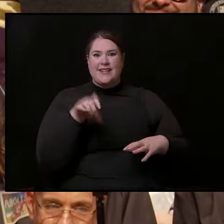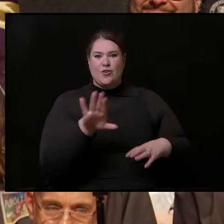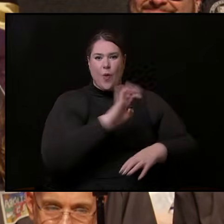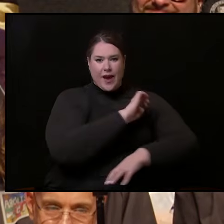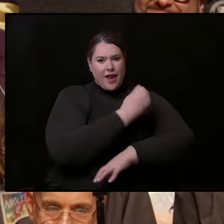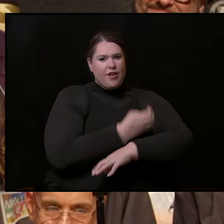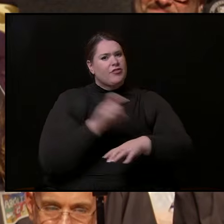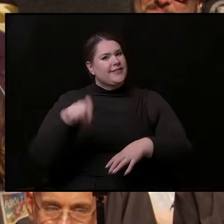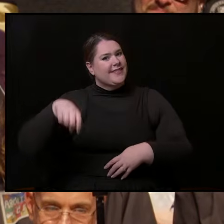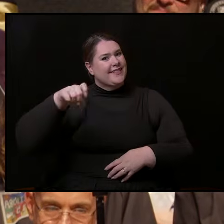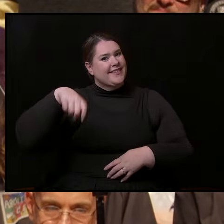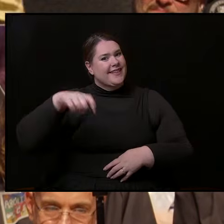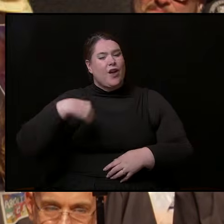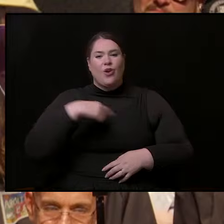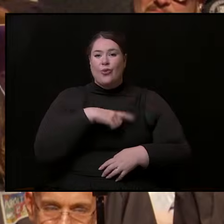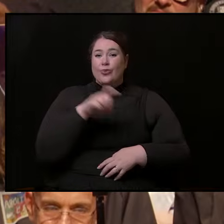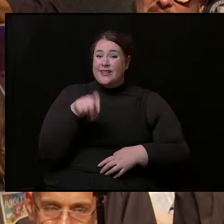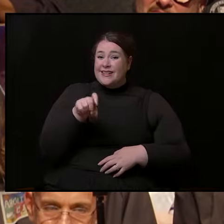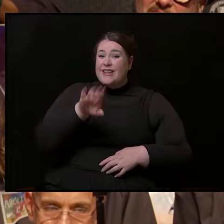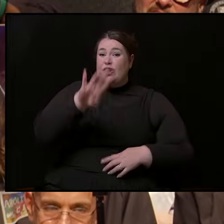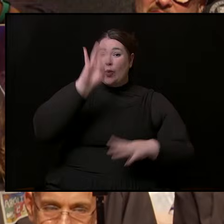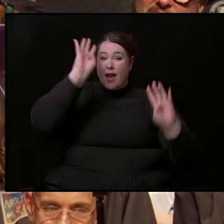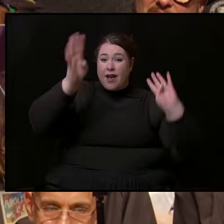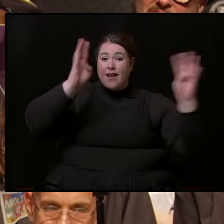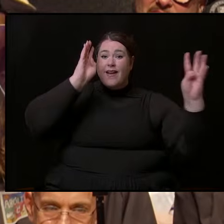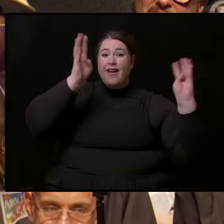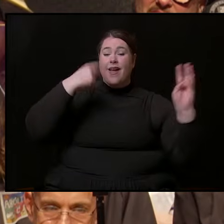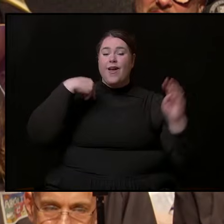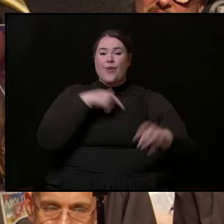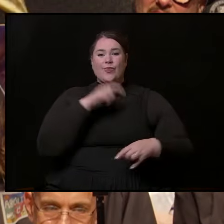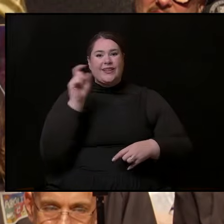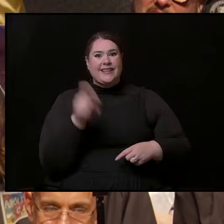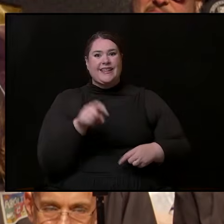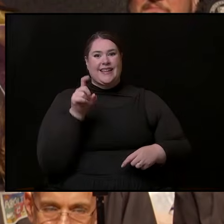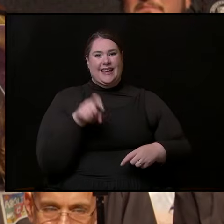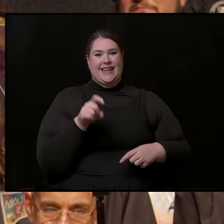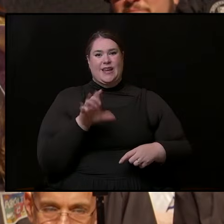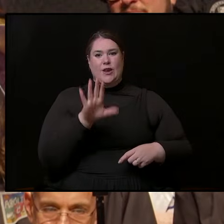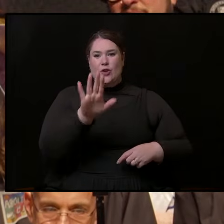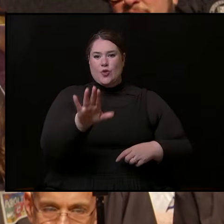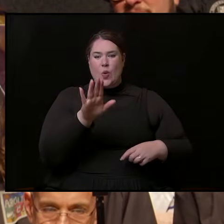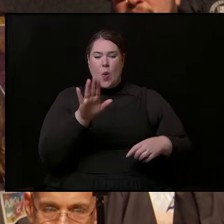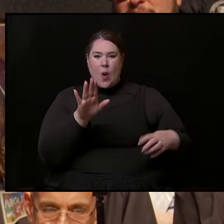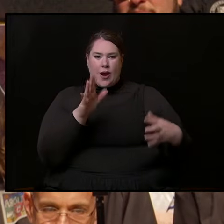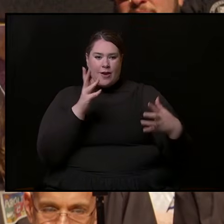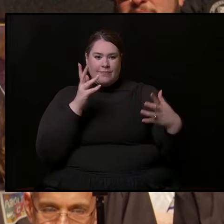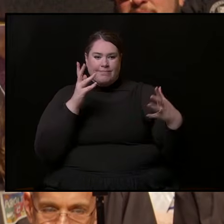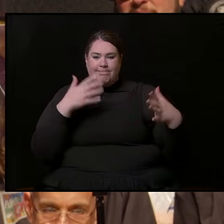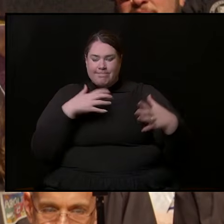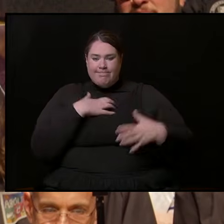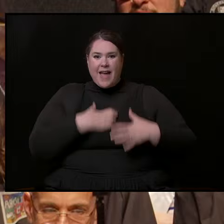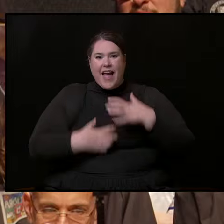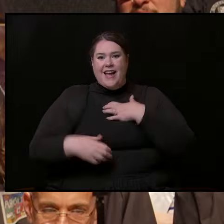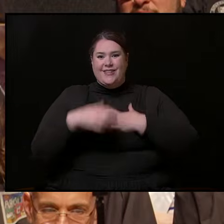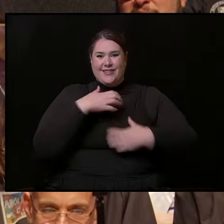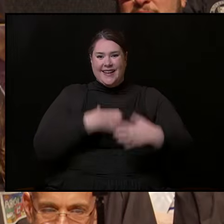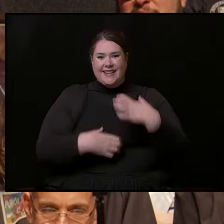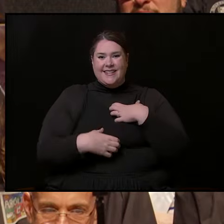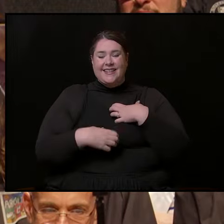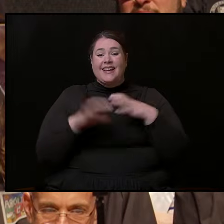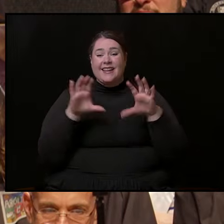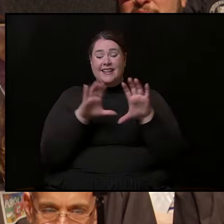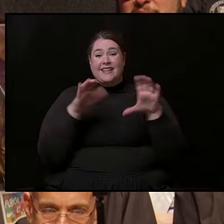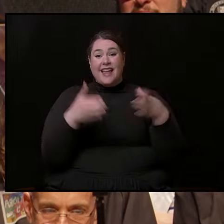energy. We need your innovation, and we need your creativity. Class of